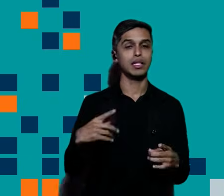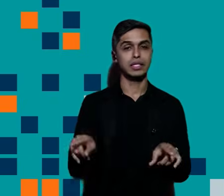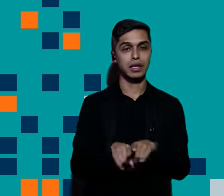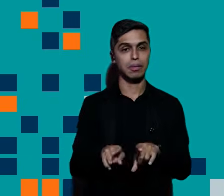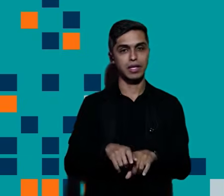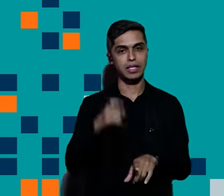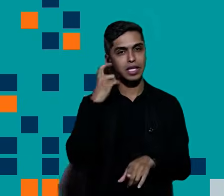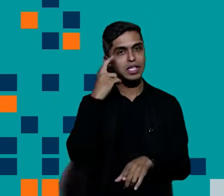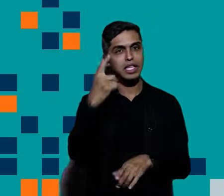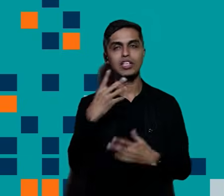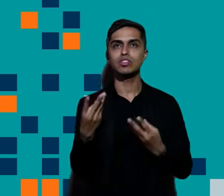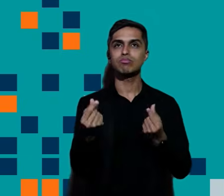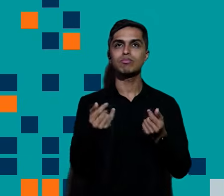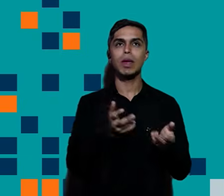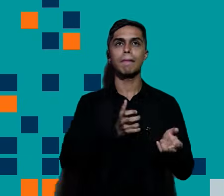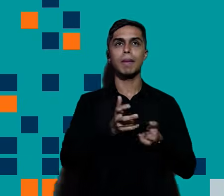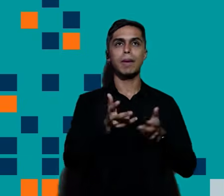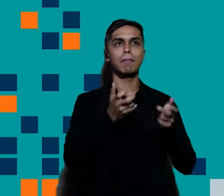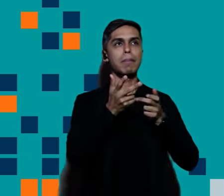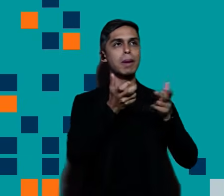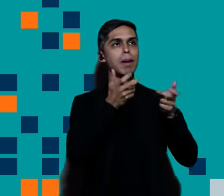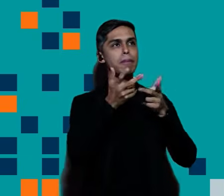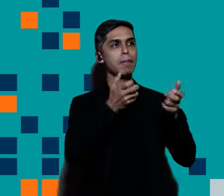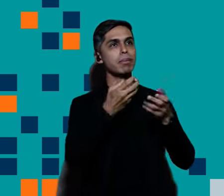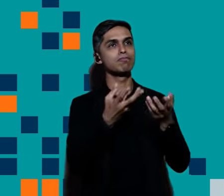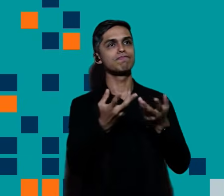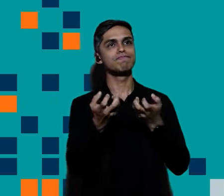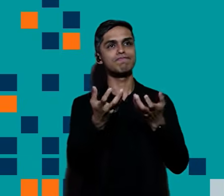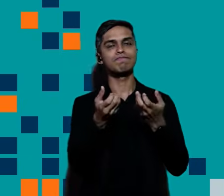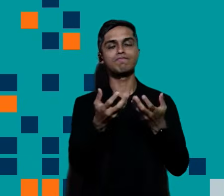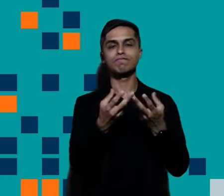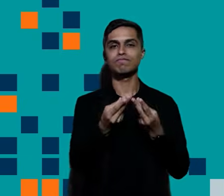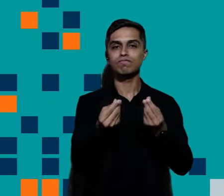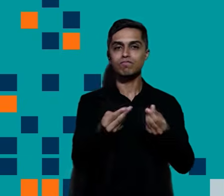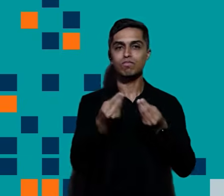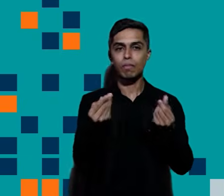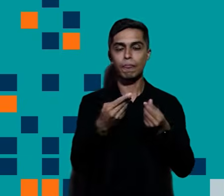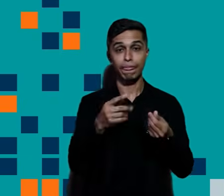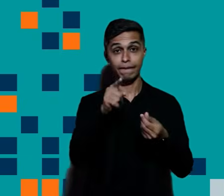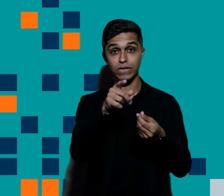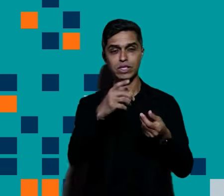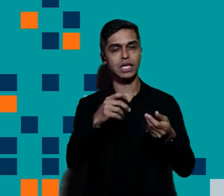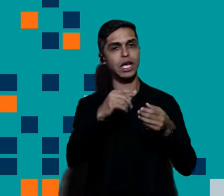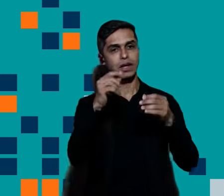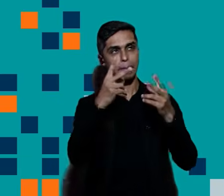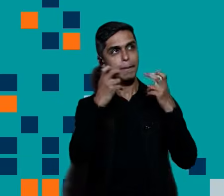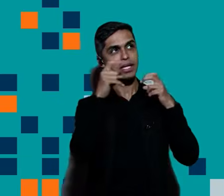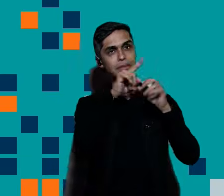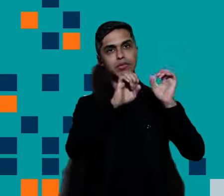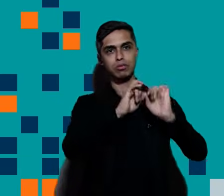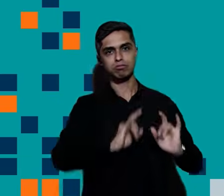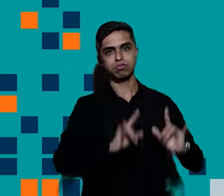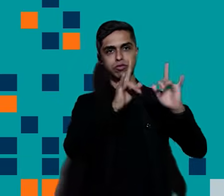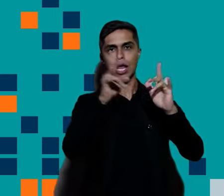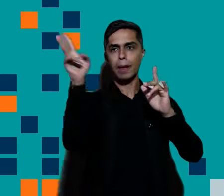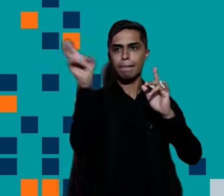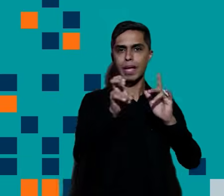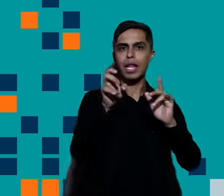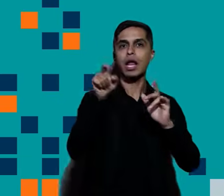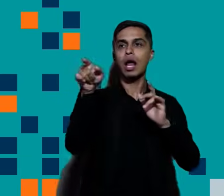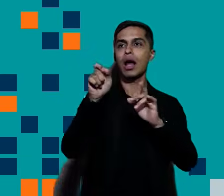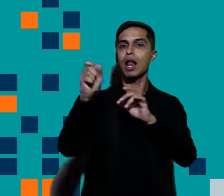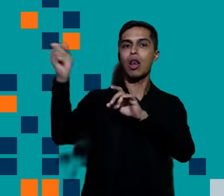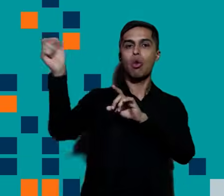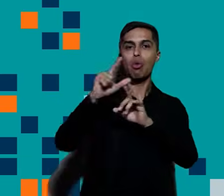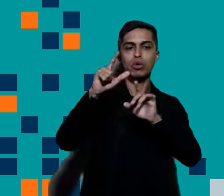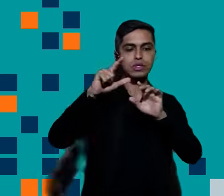But this building that just has the ability to capture the light, the changing light, so that you know that you're alive.